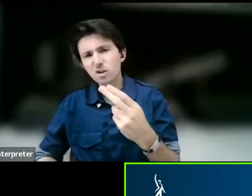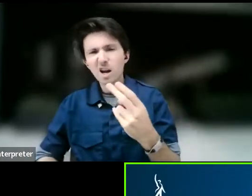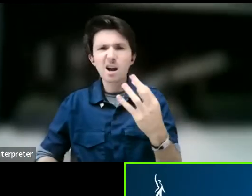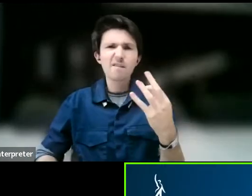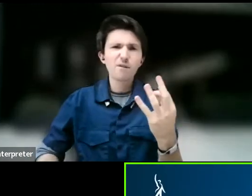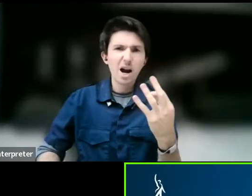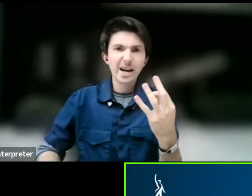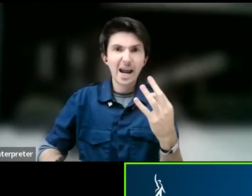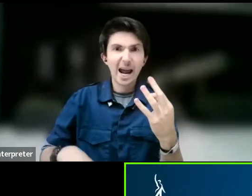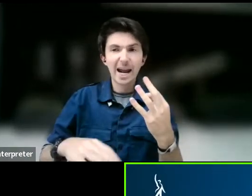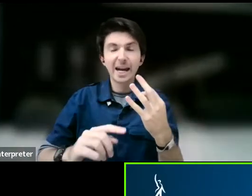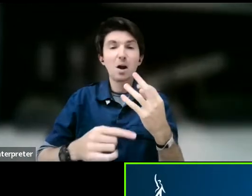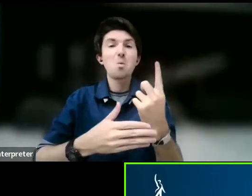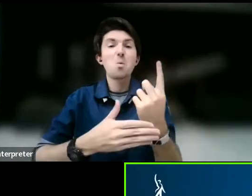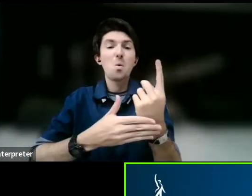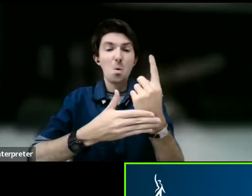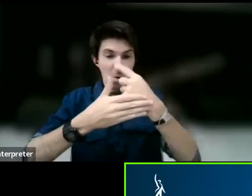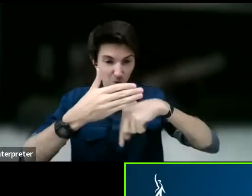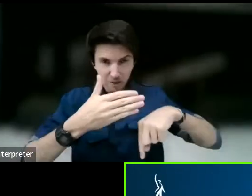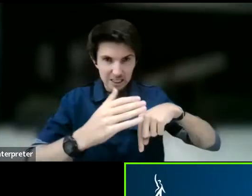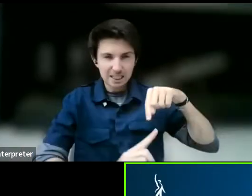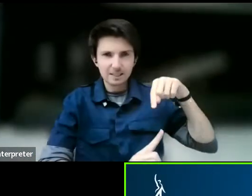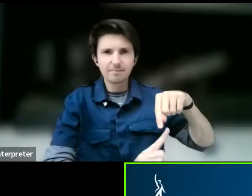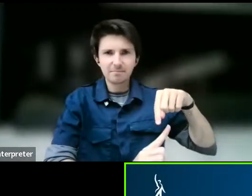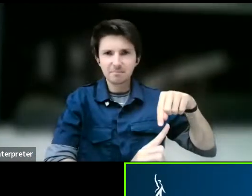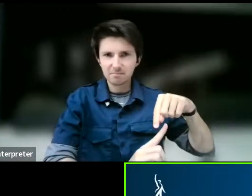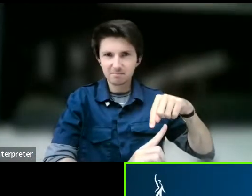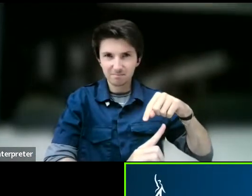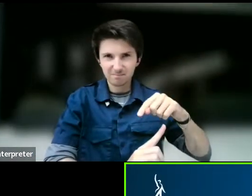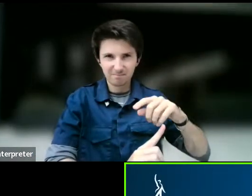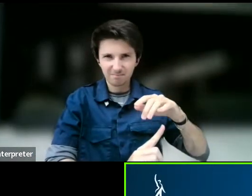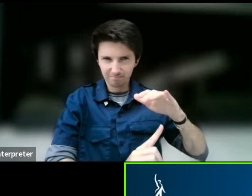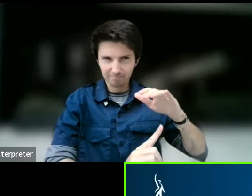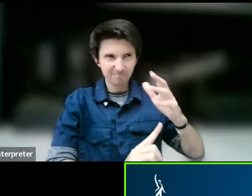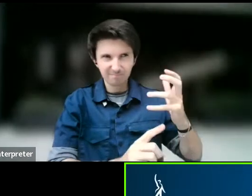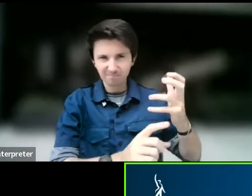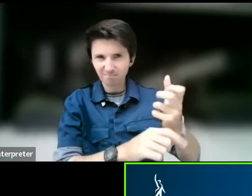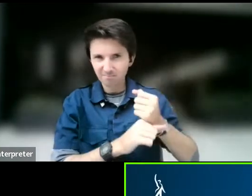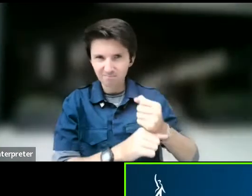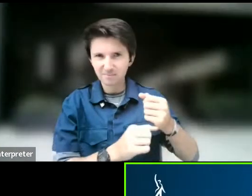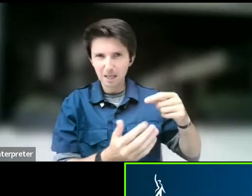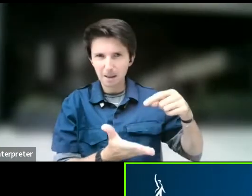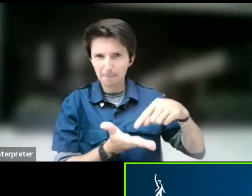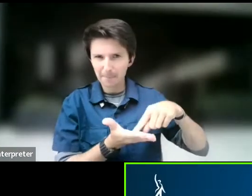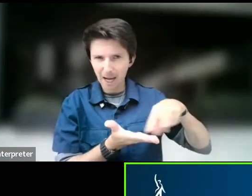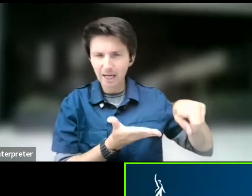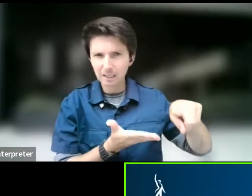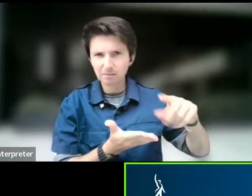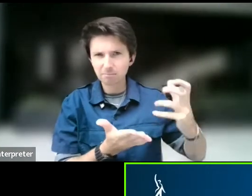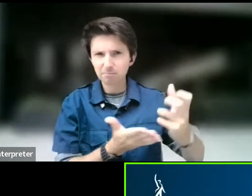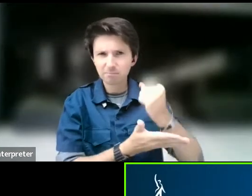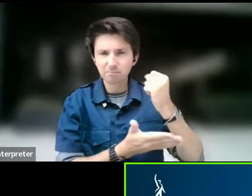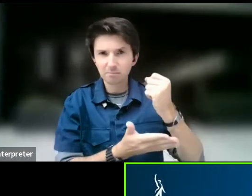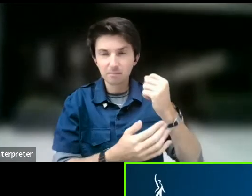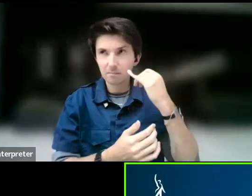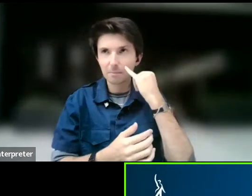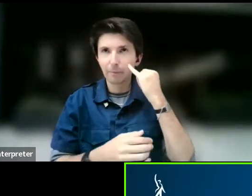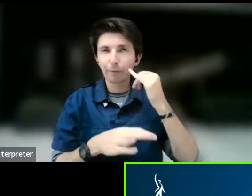it should, I would certainly encourage members to give us a call at the Background Actors Department so we can